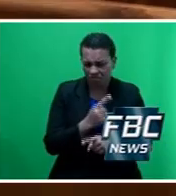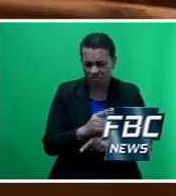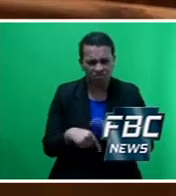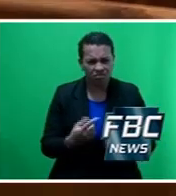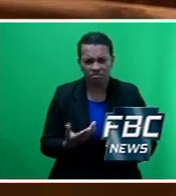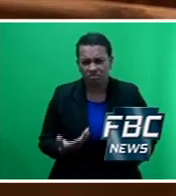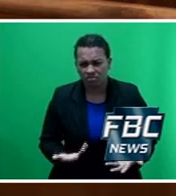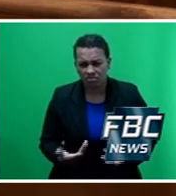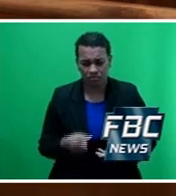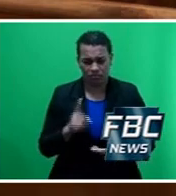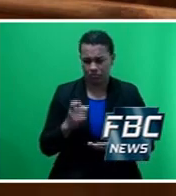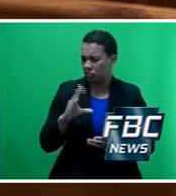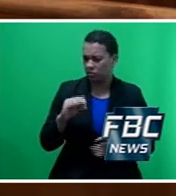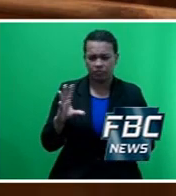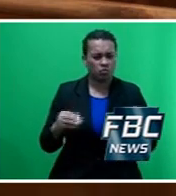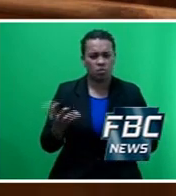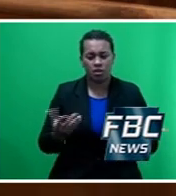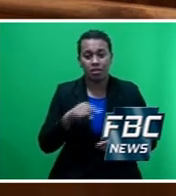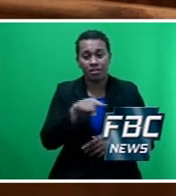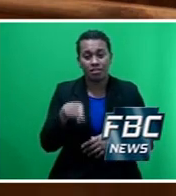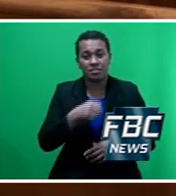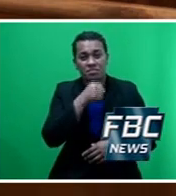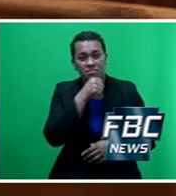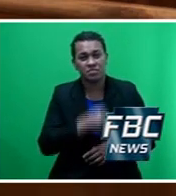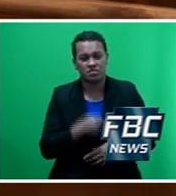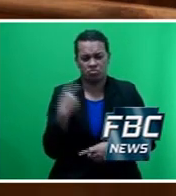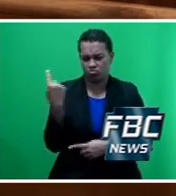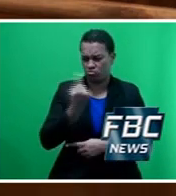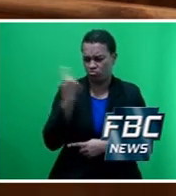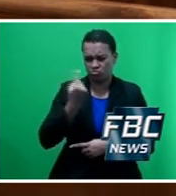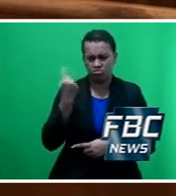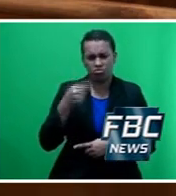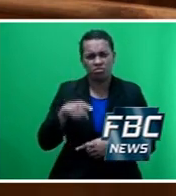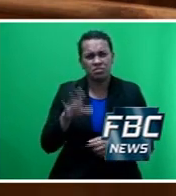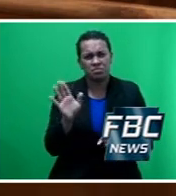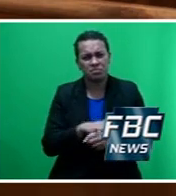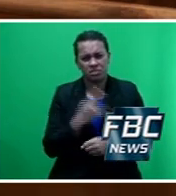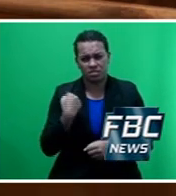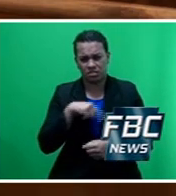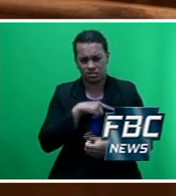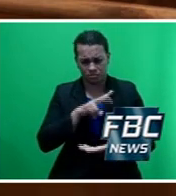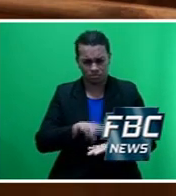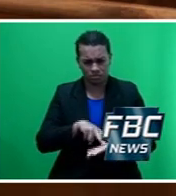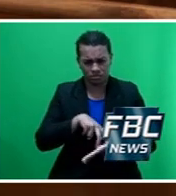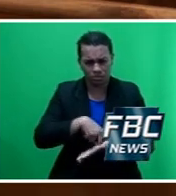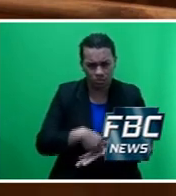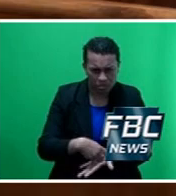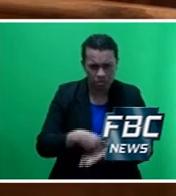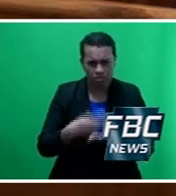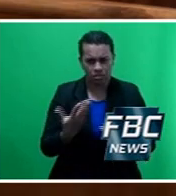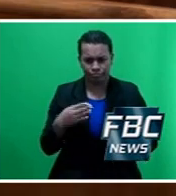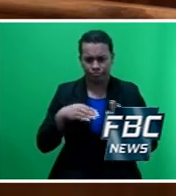This is coming from a man who brought us to our knees and brought racial intolerance.